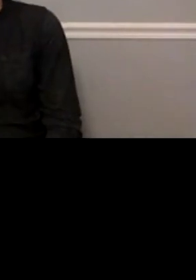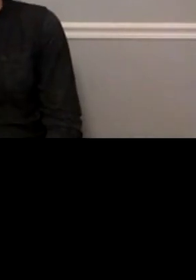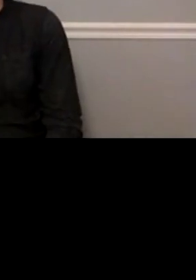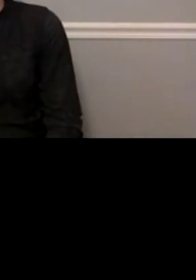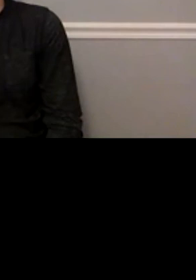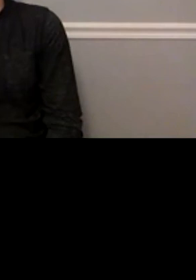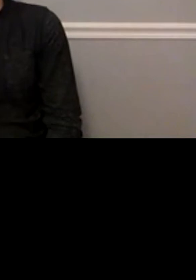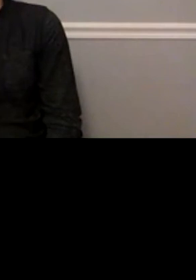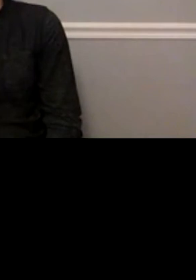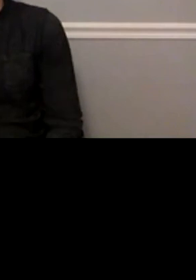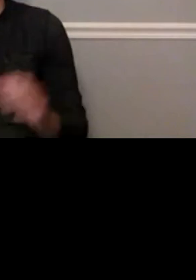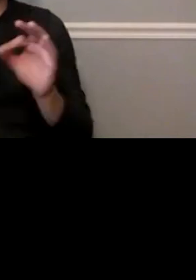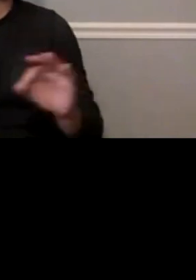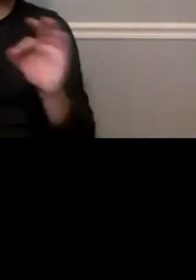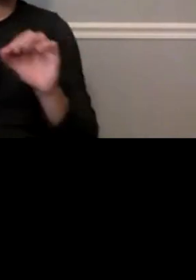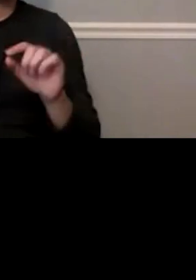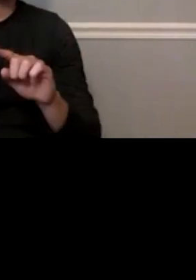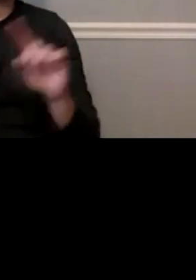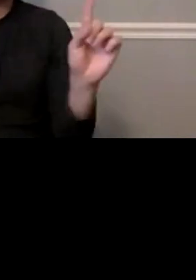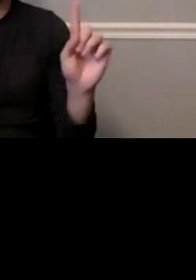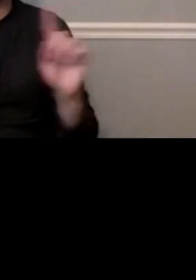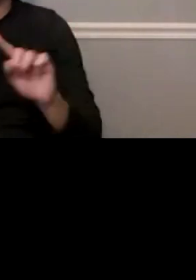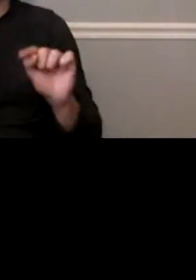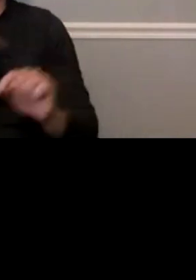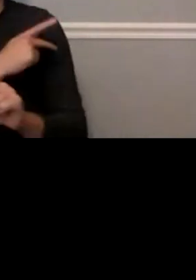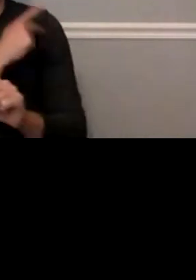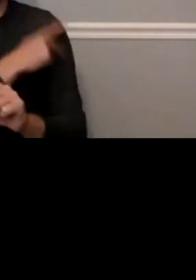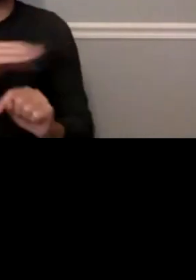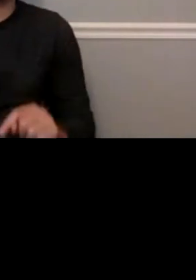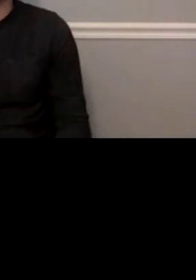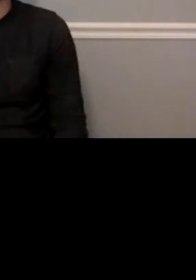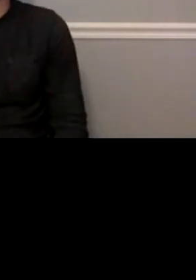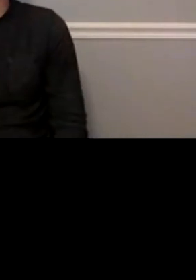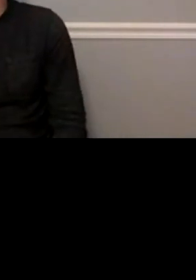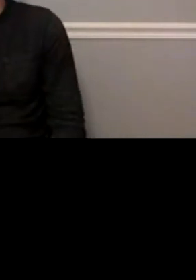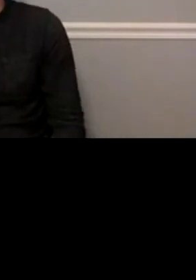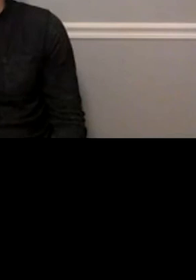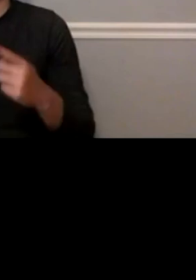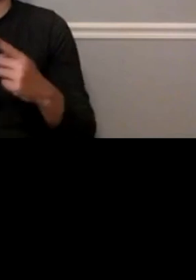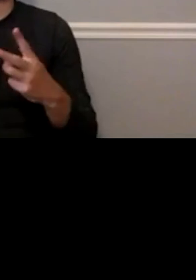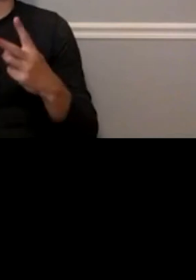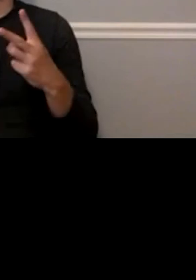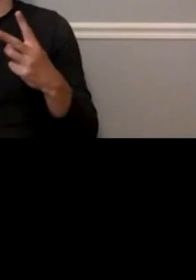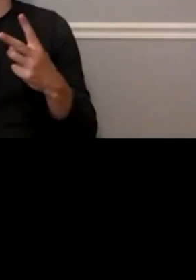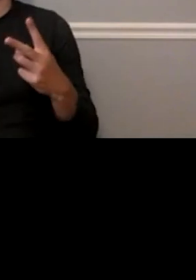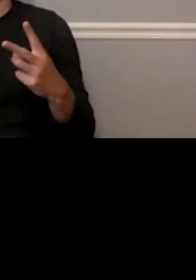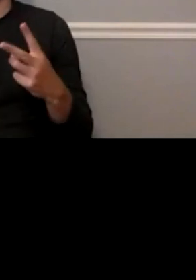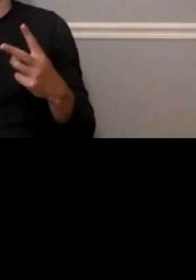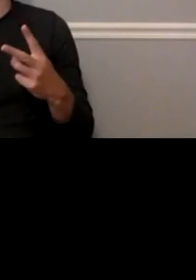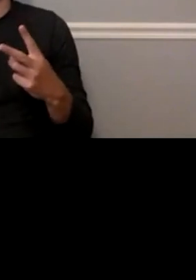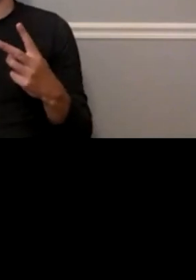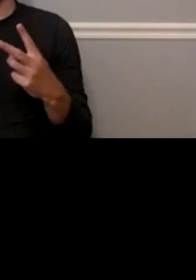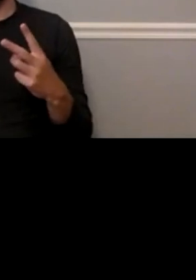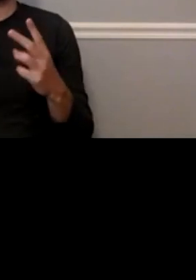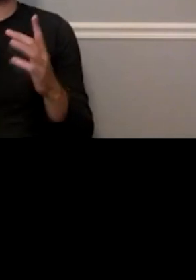is significantly different between patients and control. Others looked at large scale brain networks,